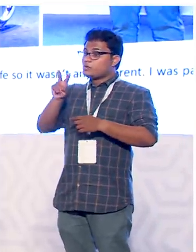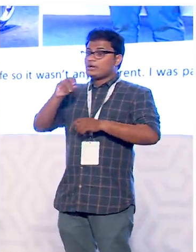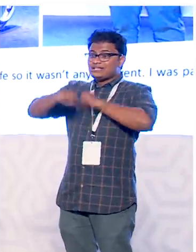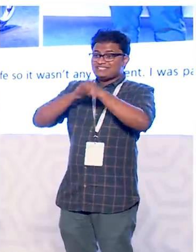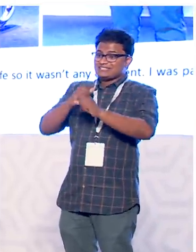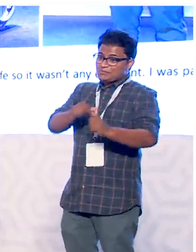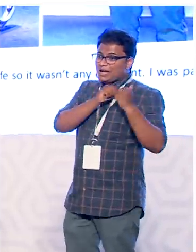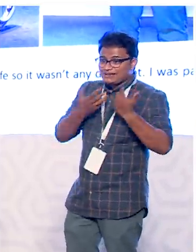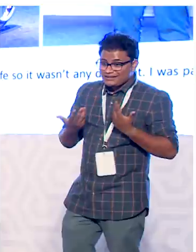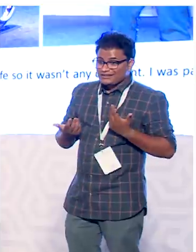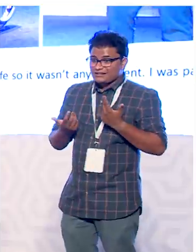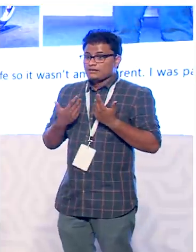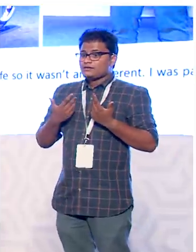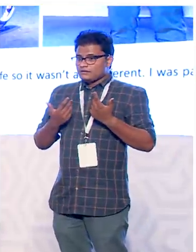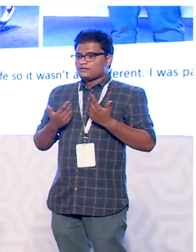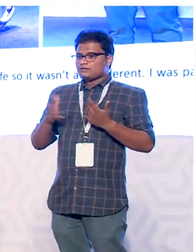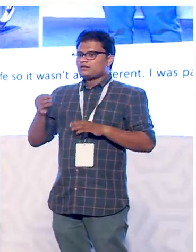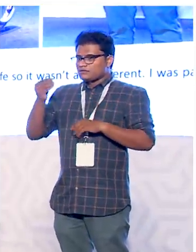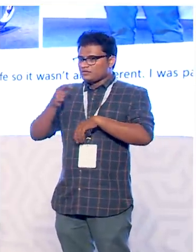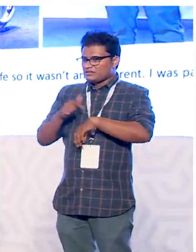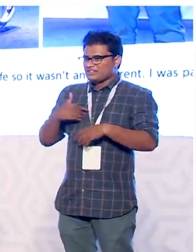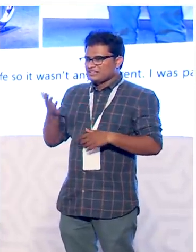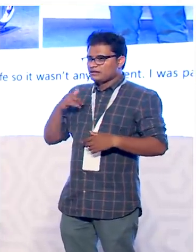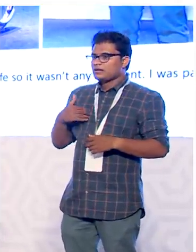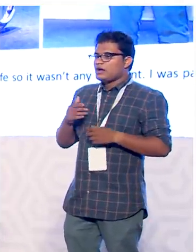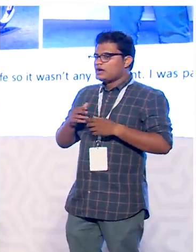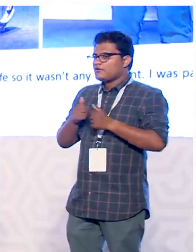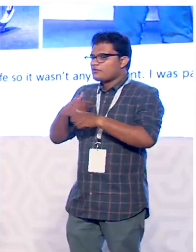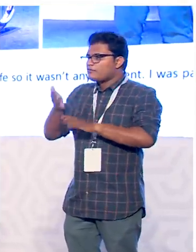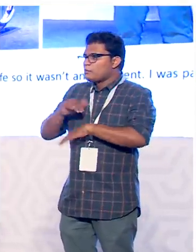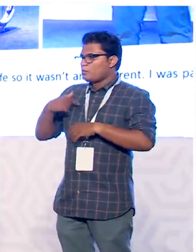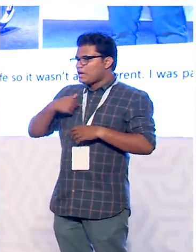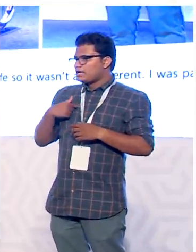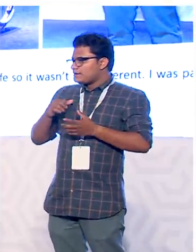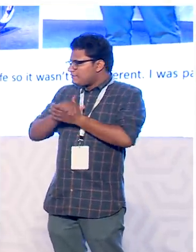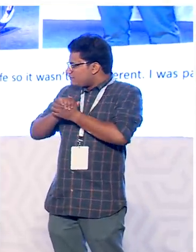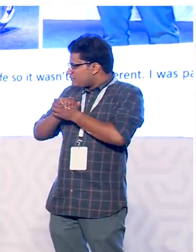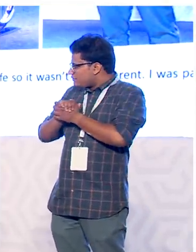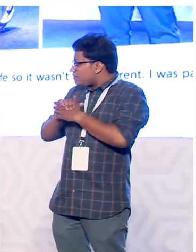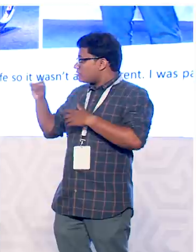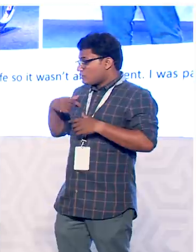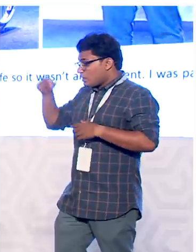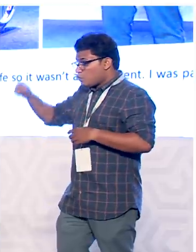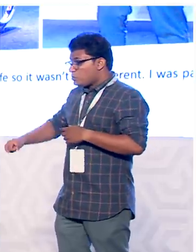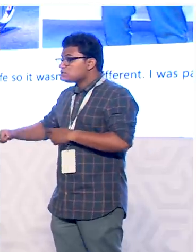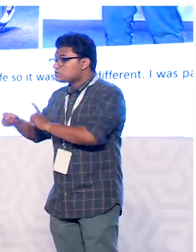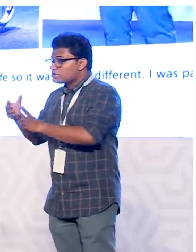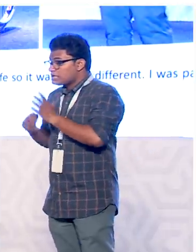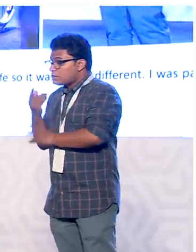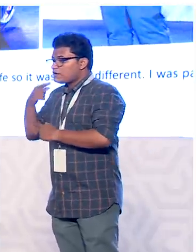ago. Recently, I got a forward from a friend of mine saying that a man was inspired by the